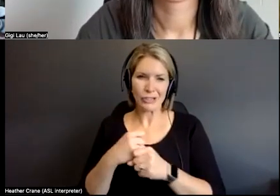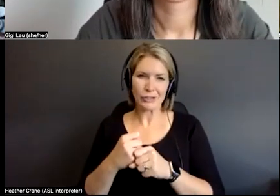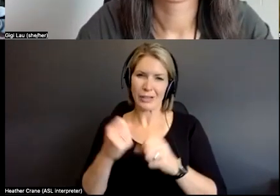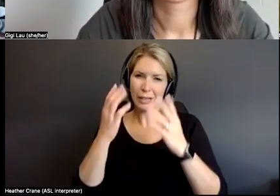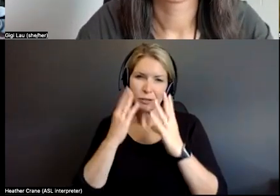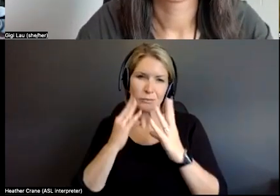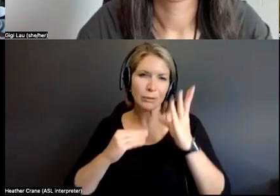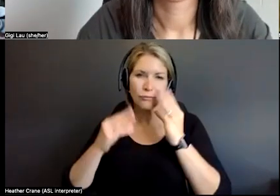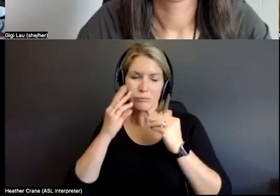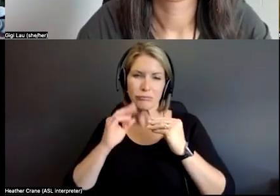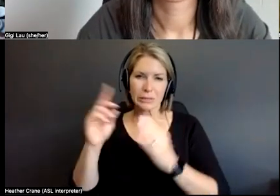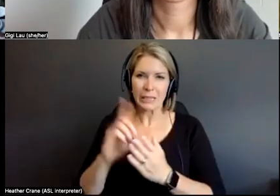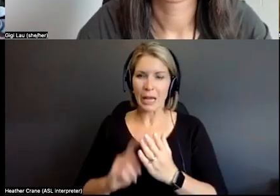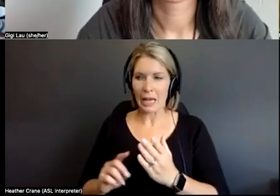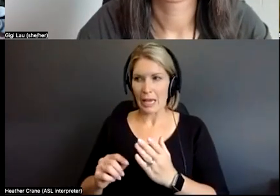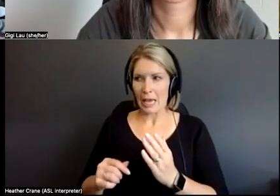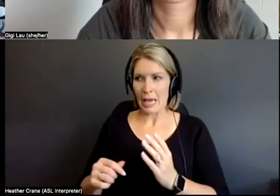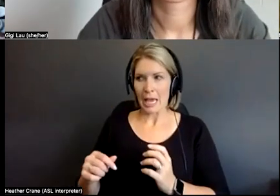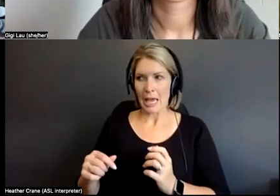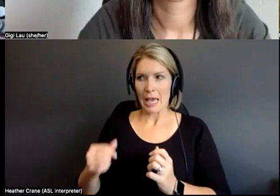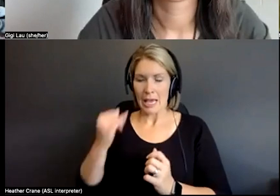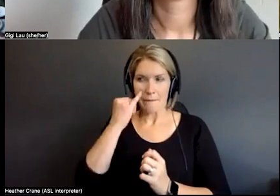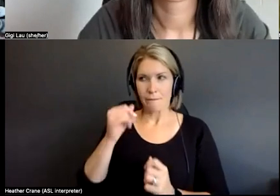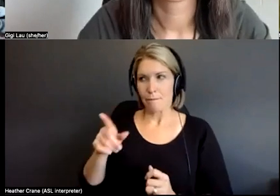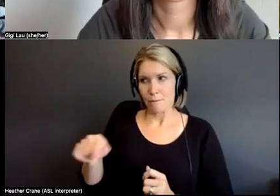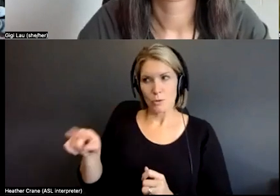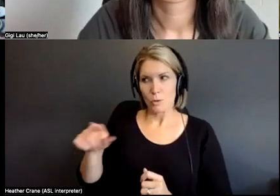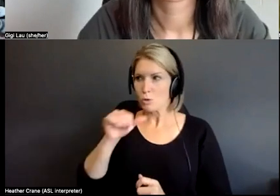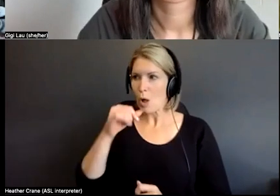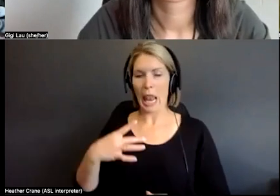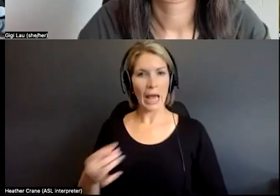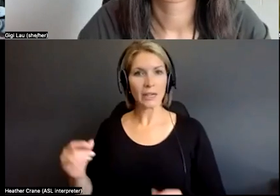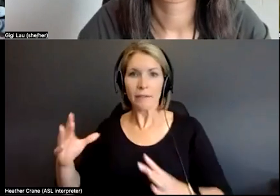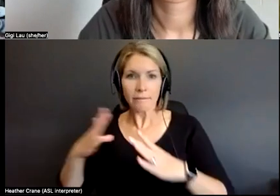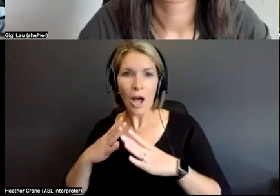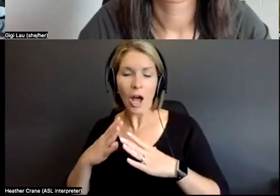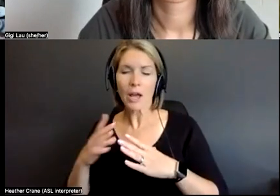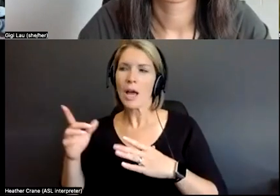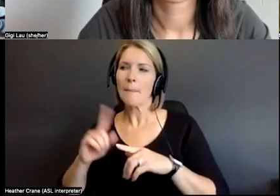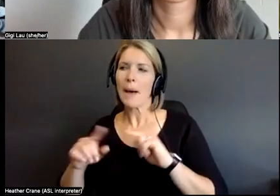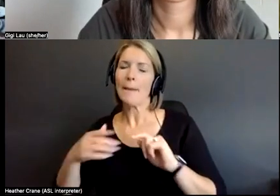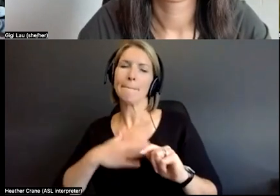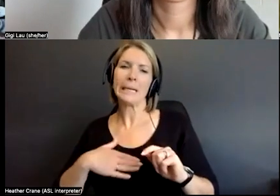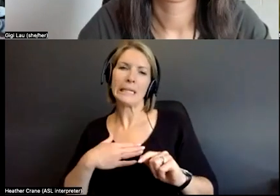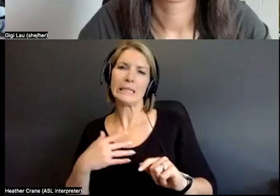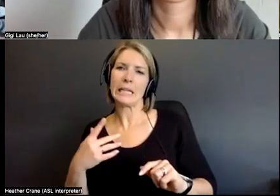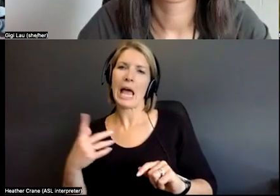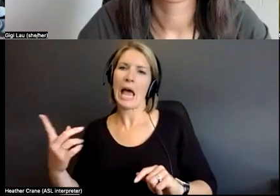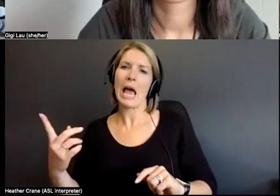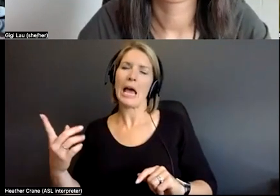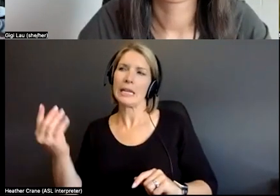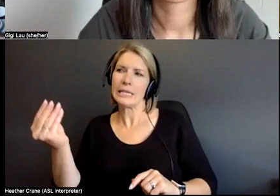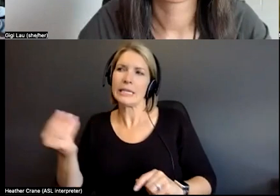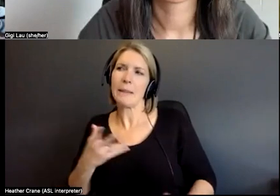like it, that's okay. Just, you have to explain a little bit why you're coming at me like that. And then I'll go by and I'll change